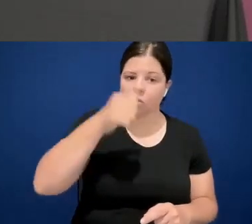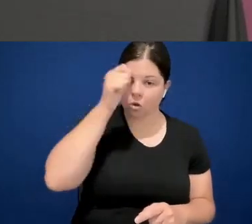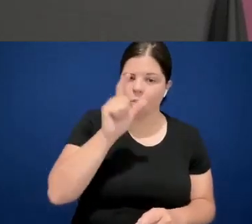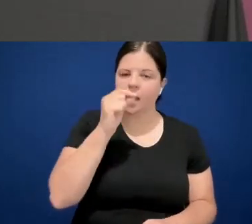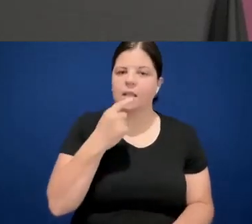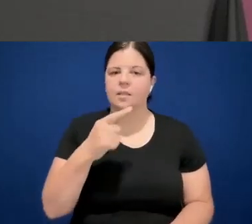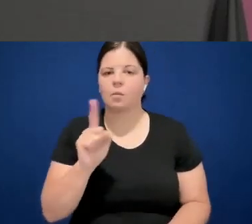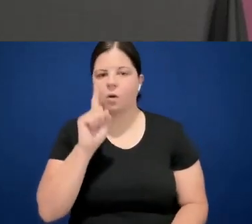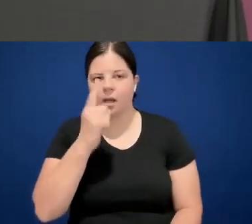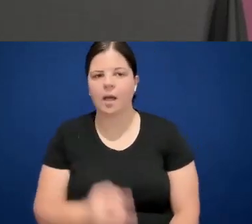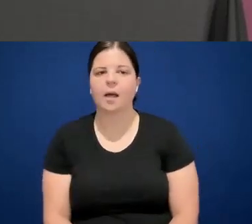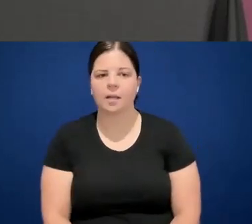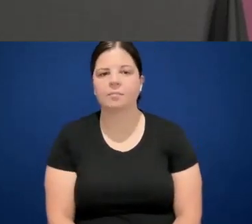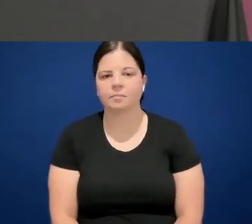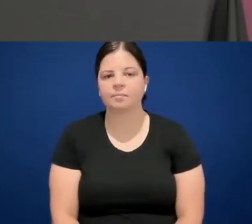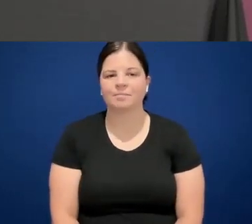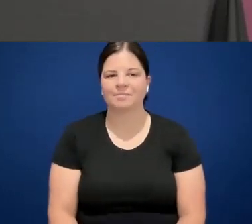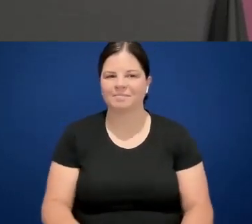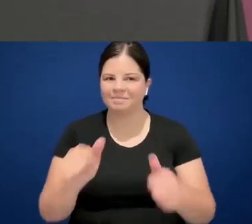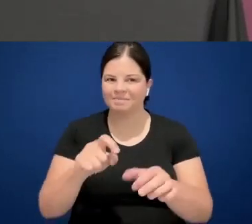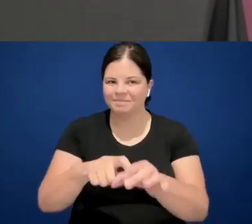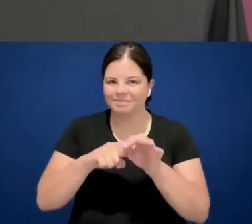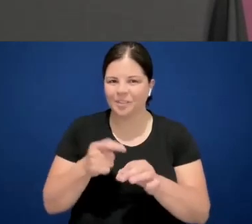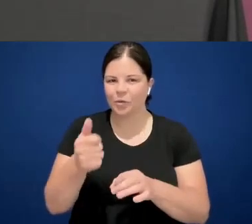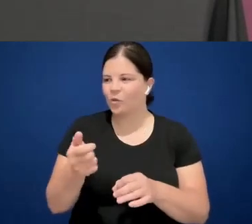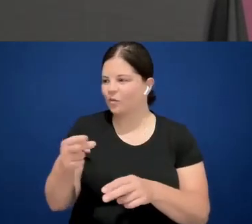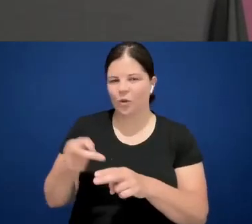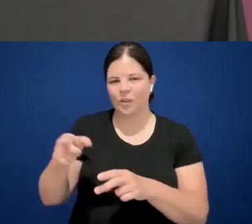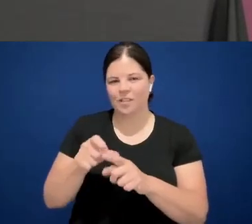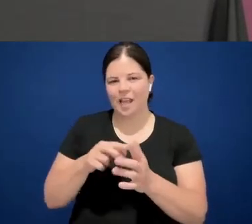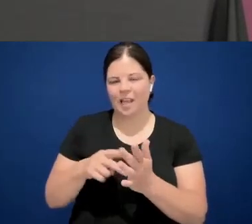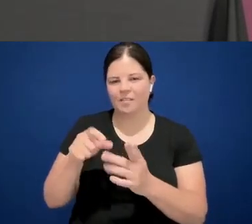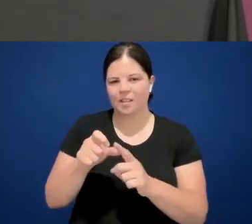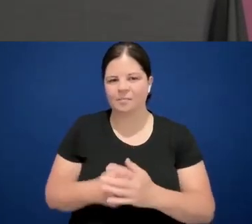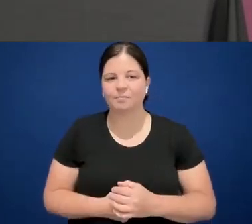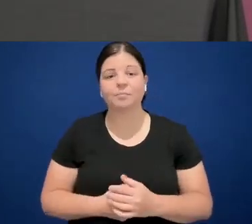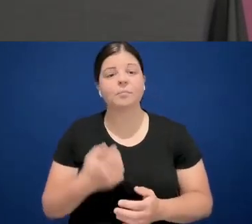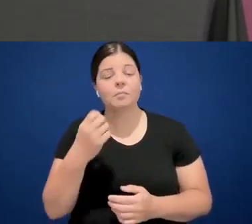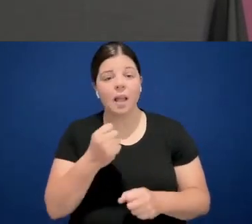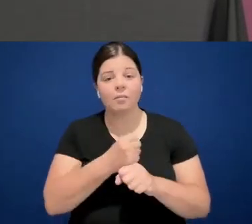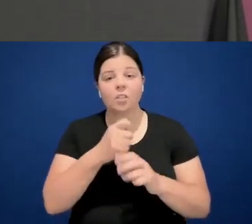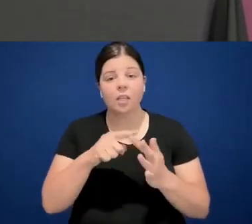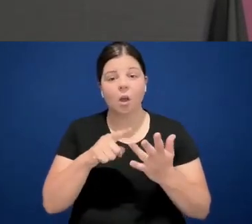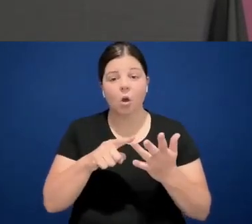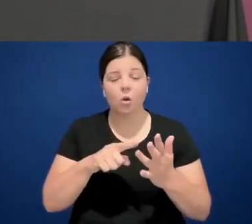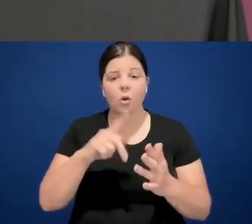Great. Ooh, we've got a good one for you, David. Are there geopolitical collusion and laundered money layering